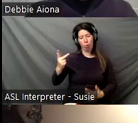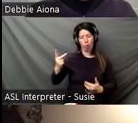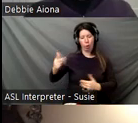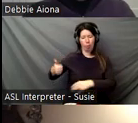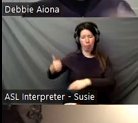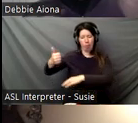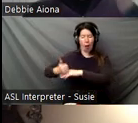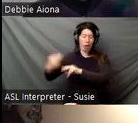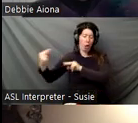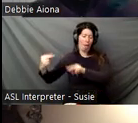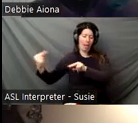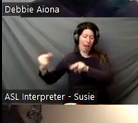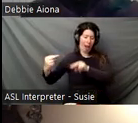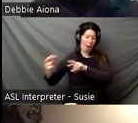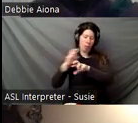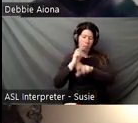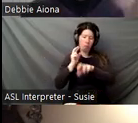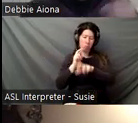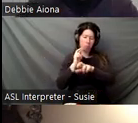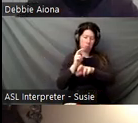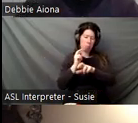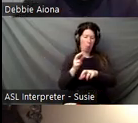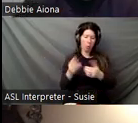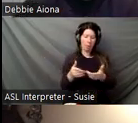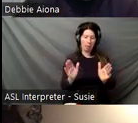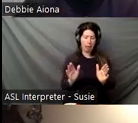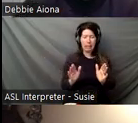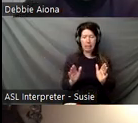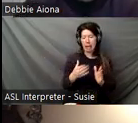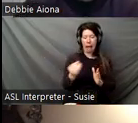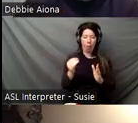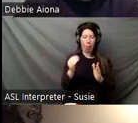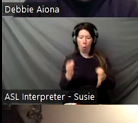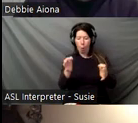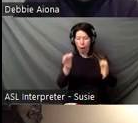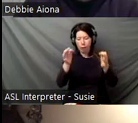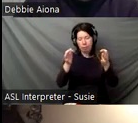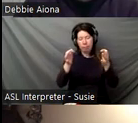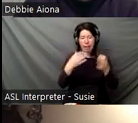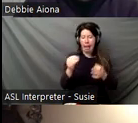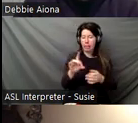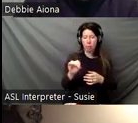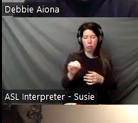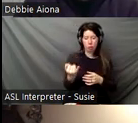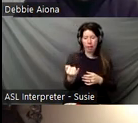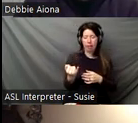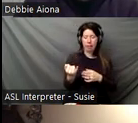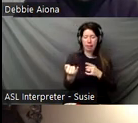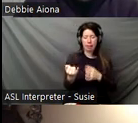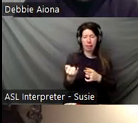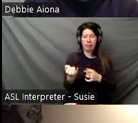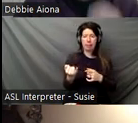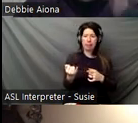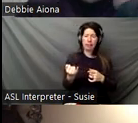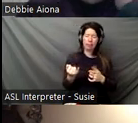keeping an eye on things and reporting to the public and the court in the DOJ's case. And it